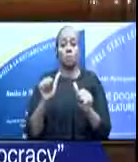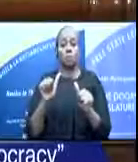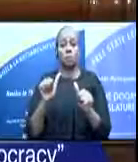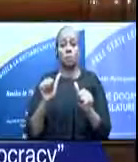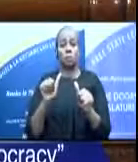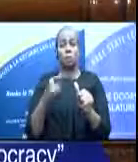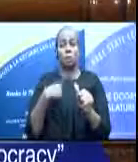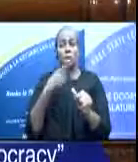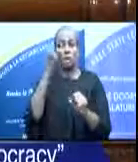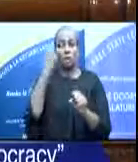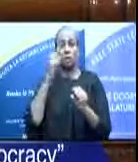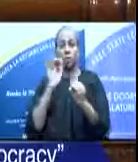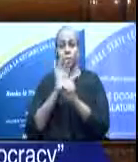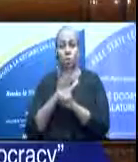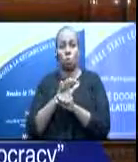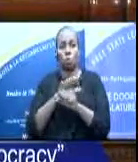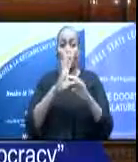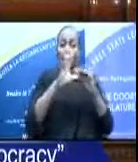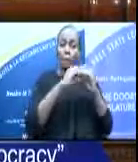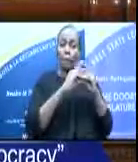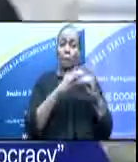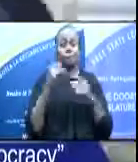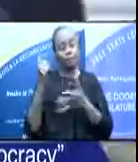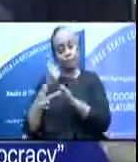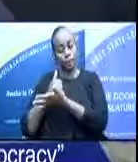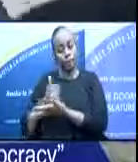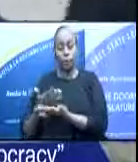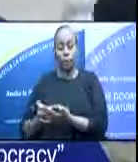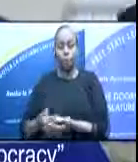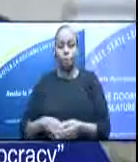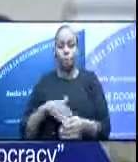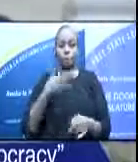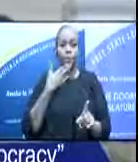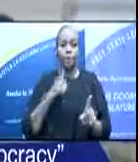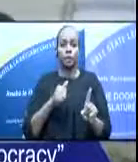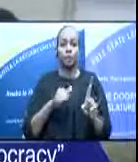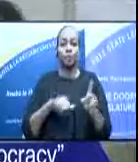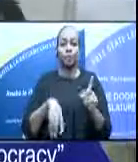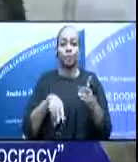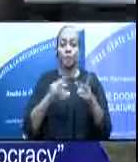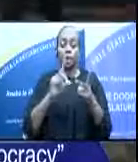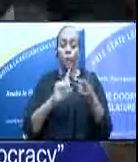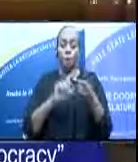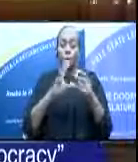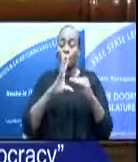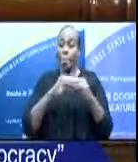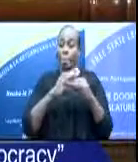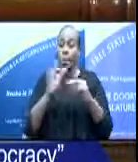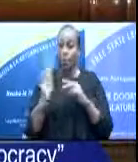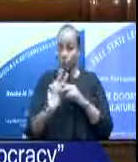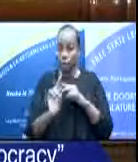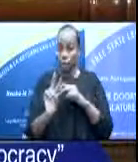I understand the honorable member there. You may take a seat, Honorable Nanyan. Honorable Van Vuren,